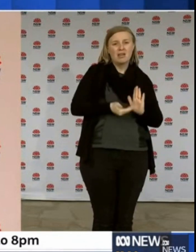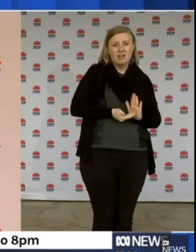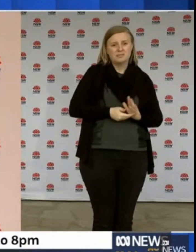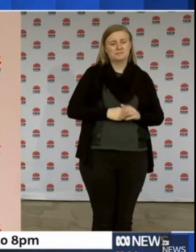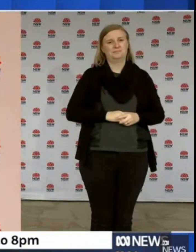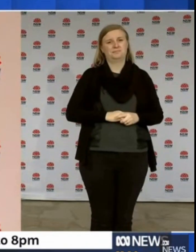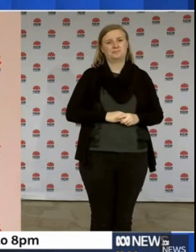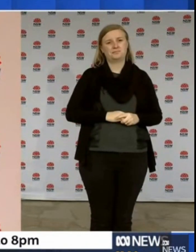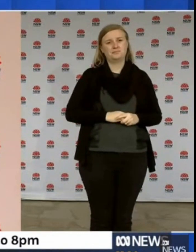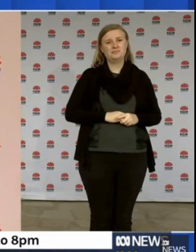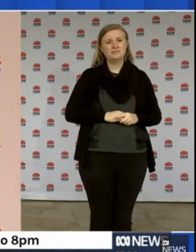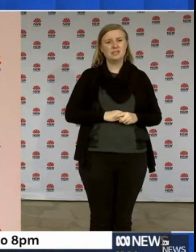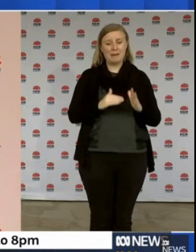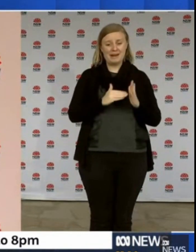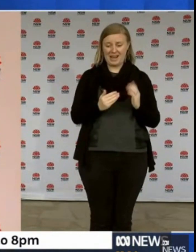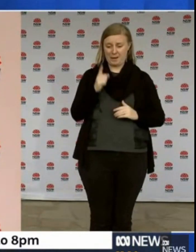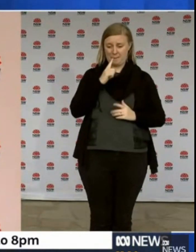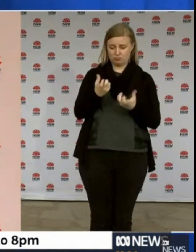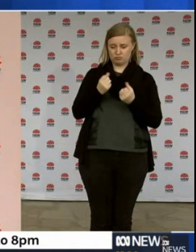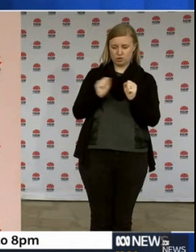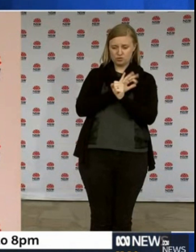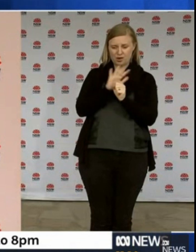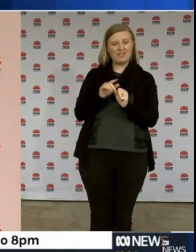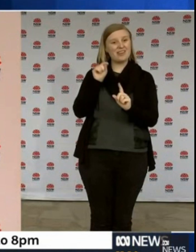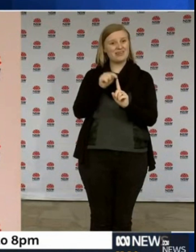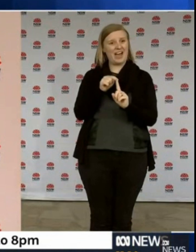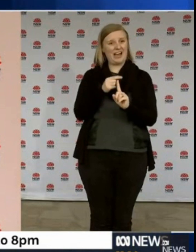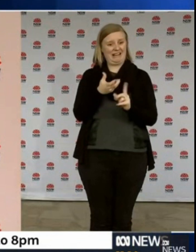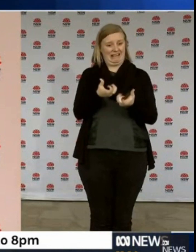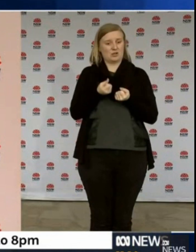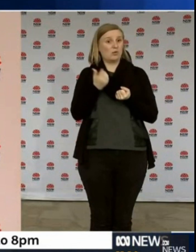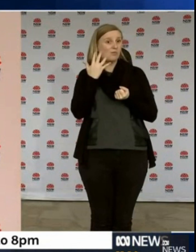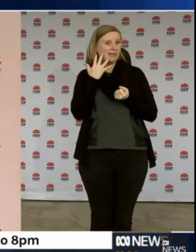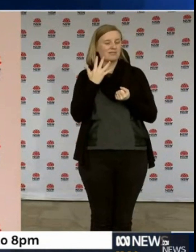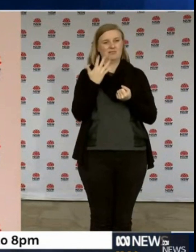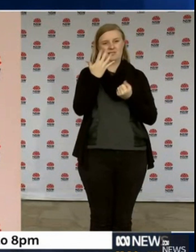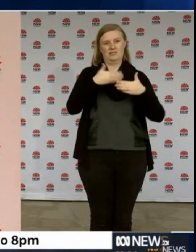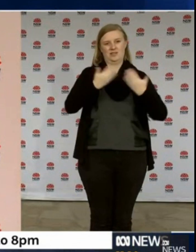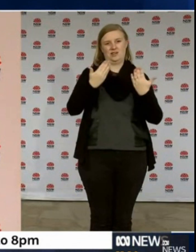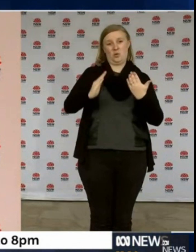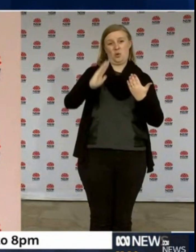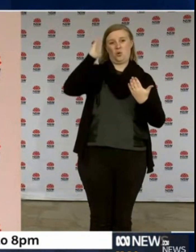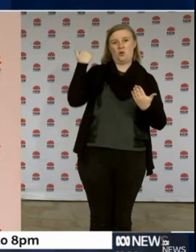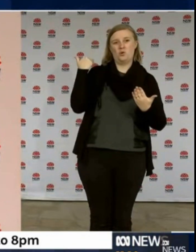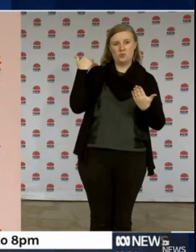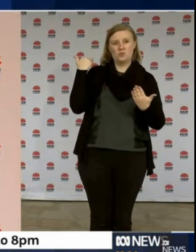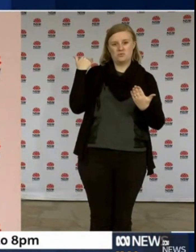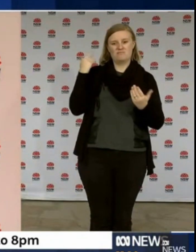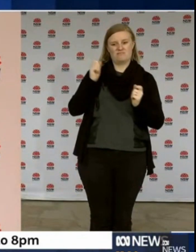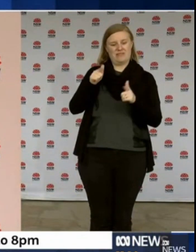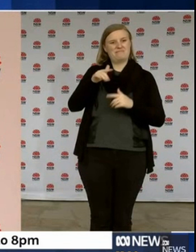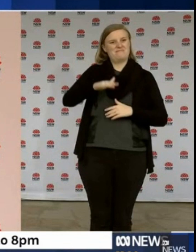exposures that occurred 5 days ago. And therefore, it is important the